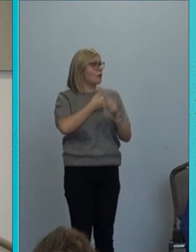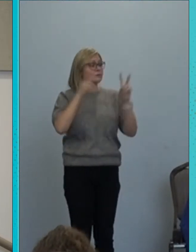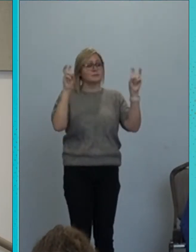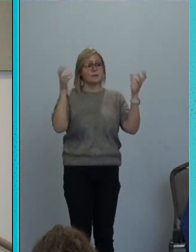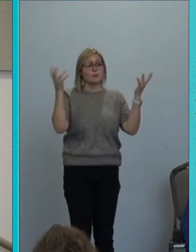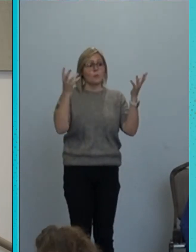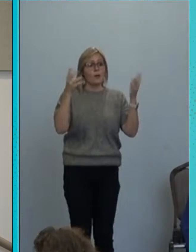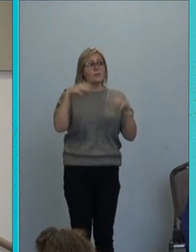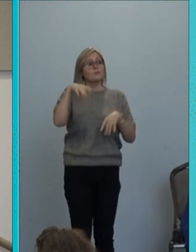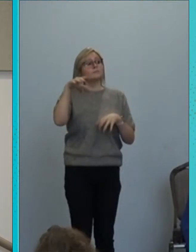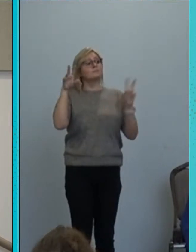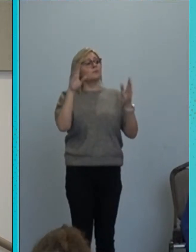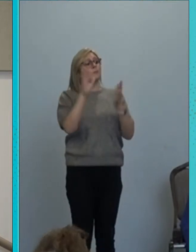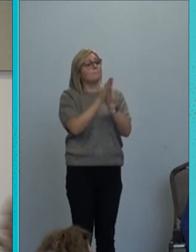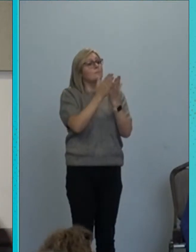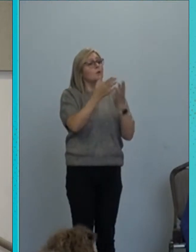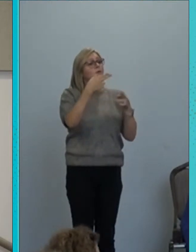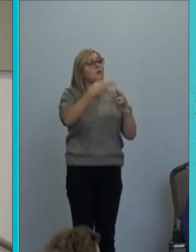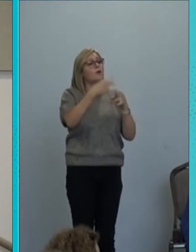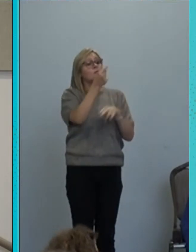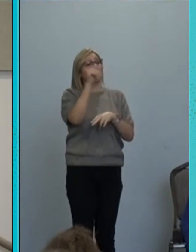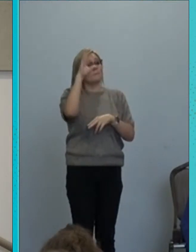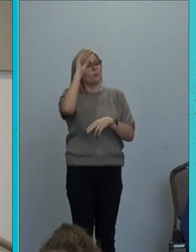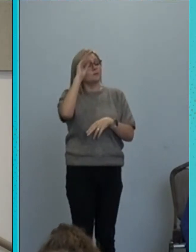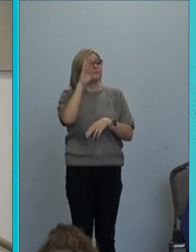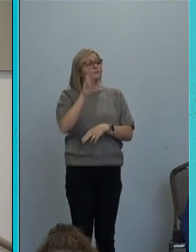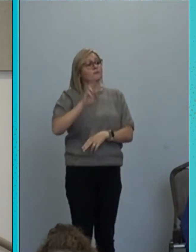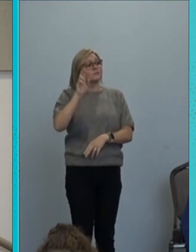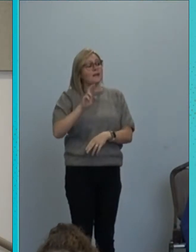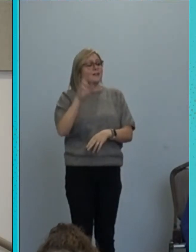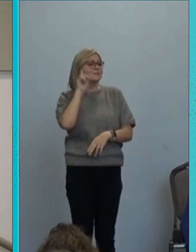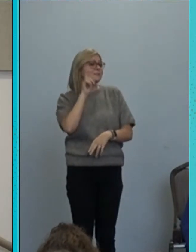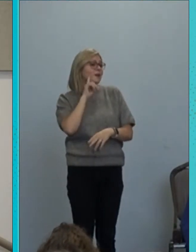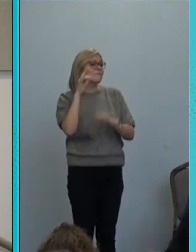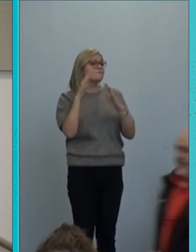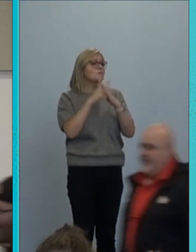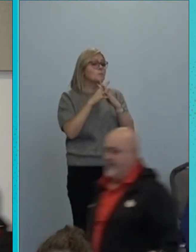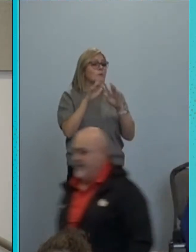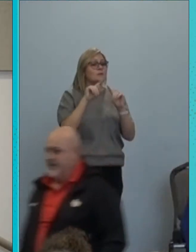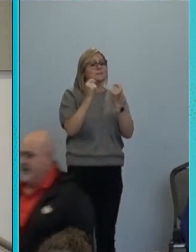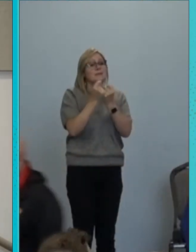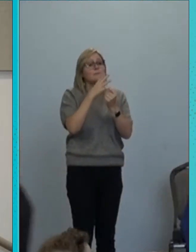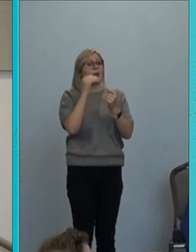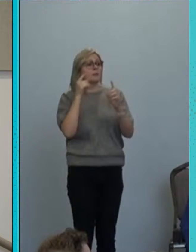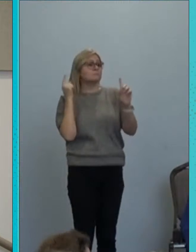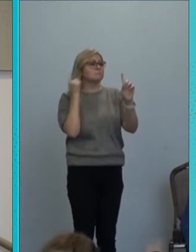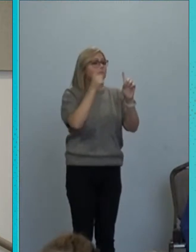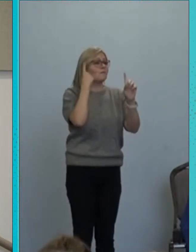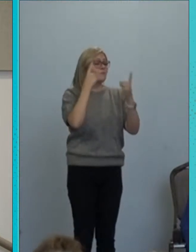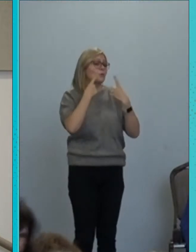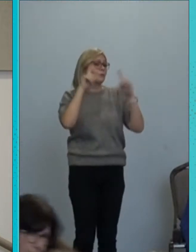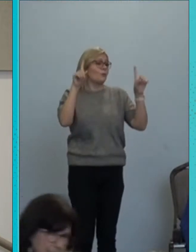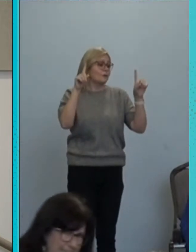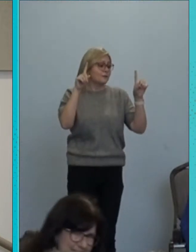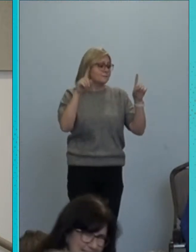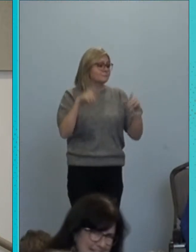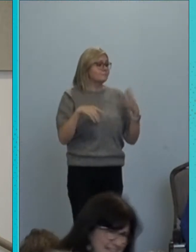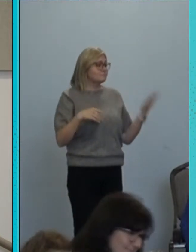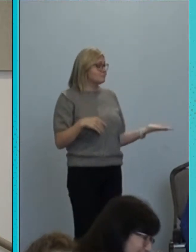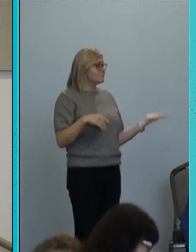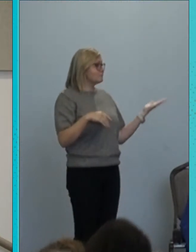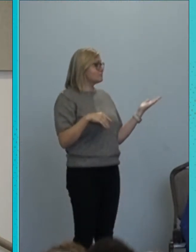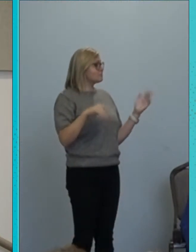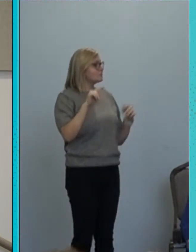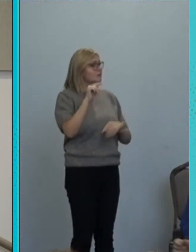Boys of Riverside, a Deaf Football Team and a Quest for Glory by Thomas Fuller. This book